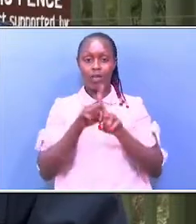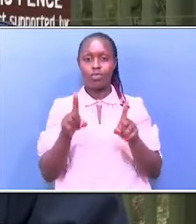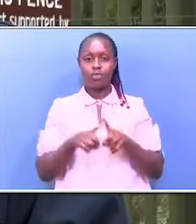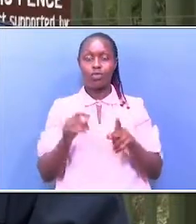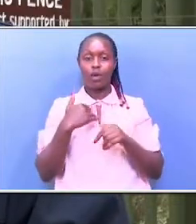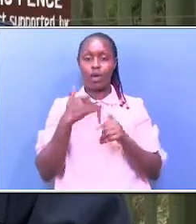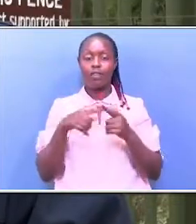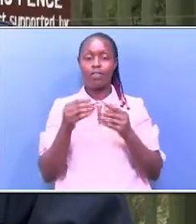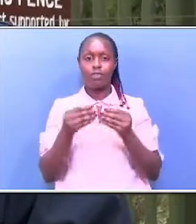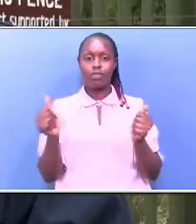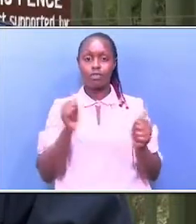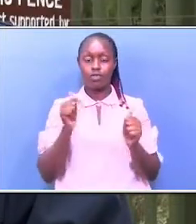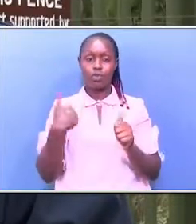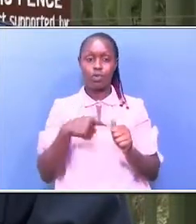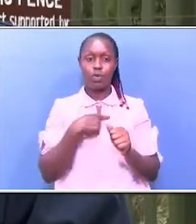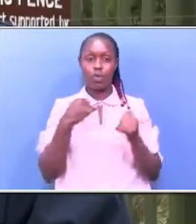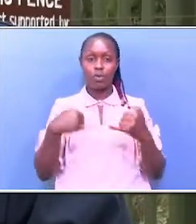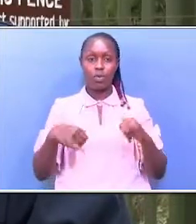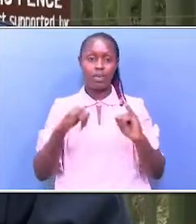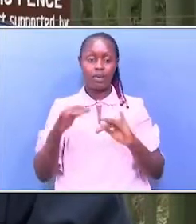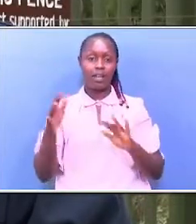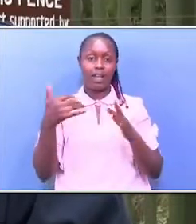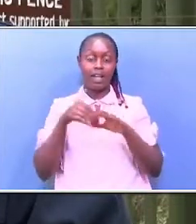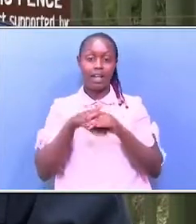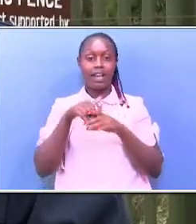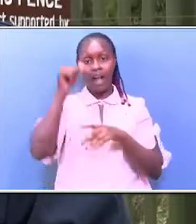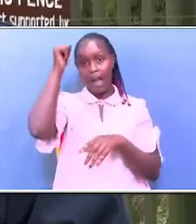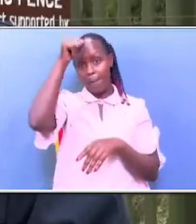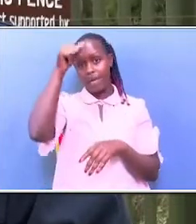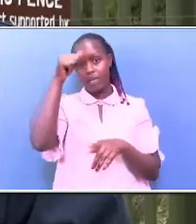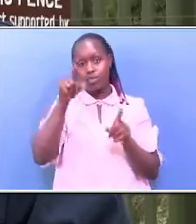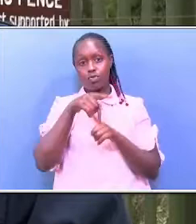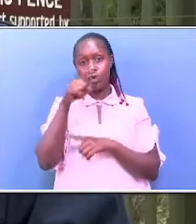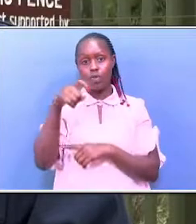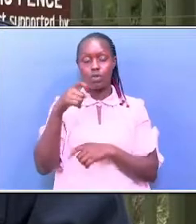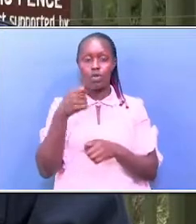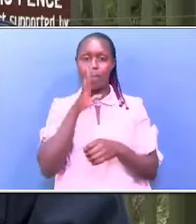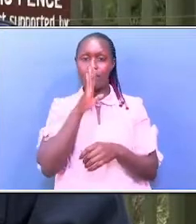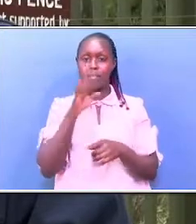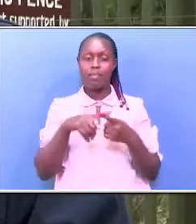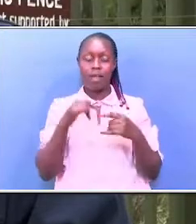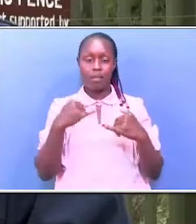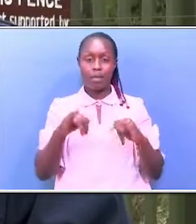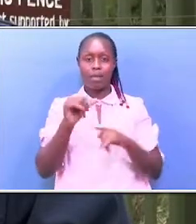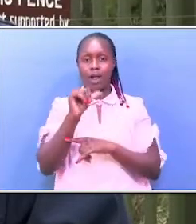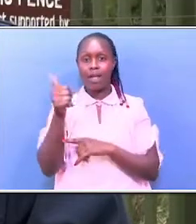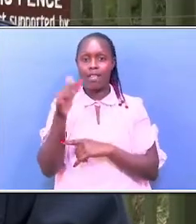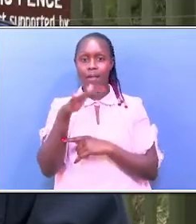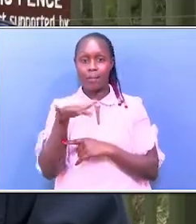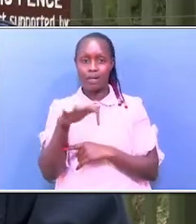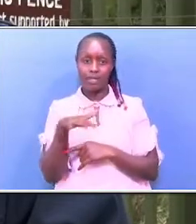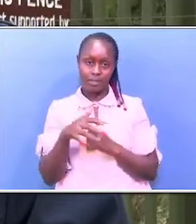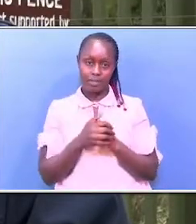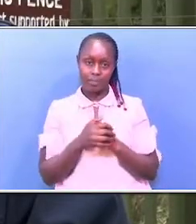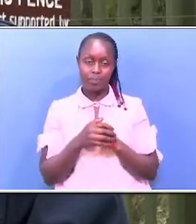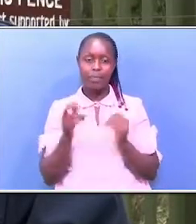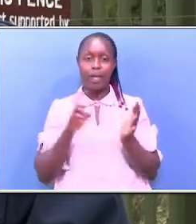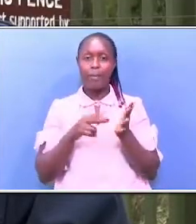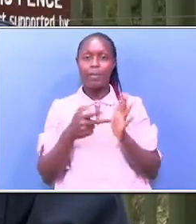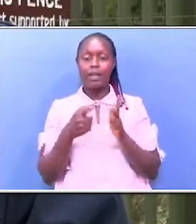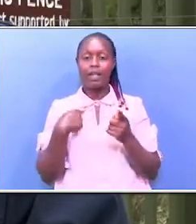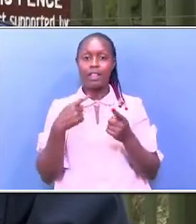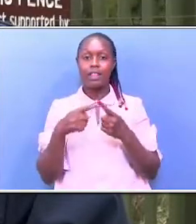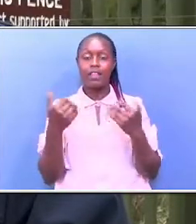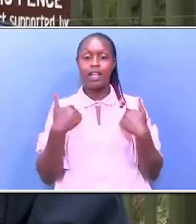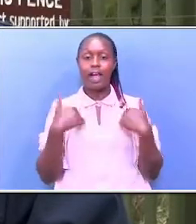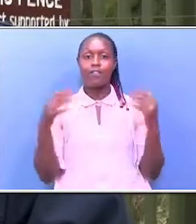the solution that we have implemented here in the Aberdares are being requested to be implemented somewhere else. There are more and more